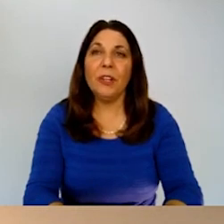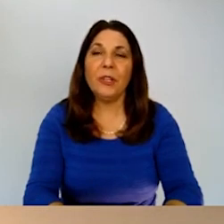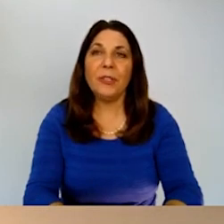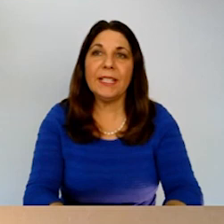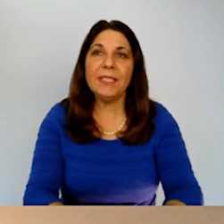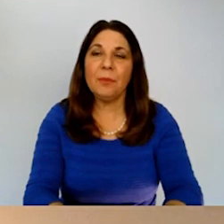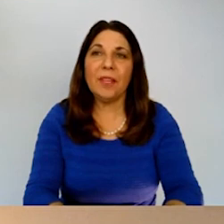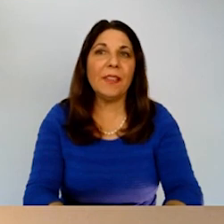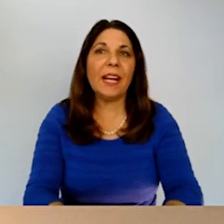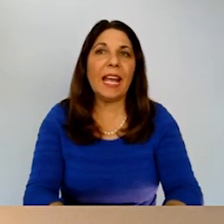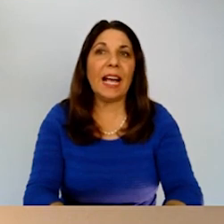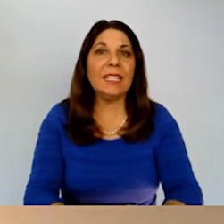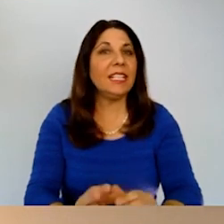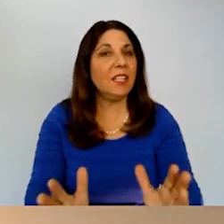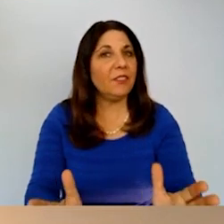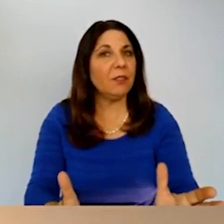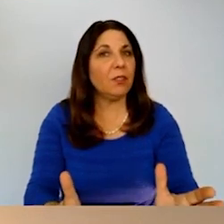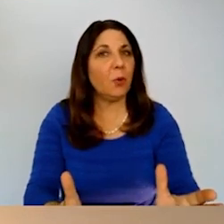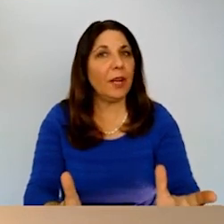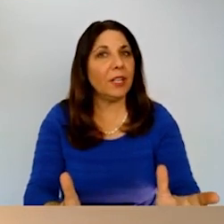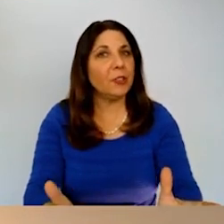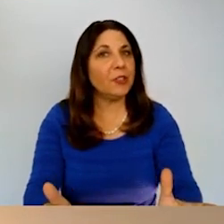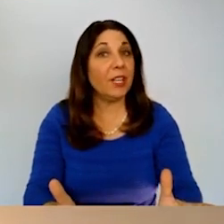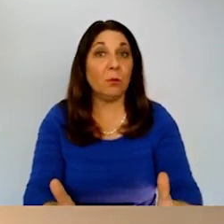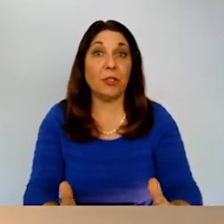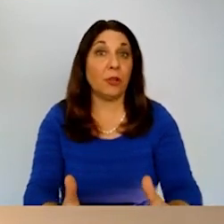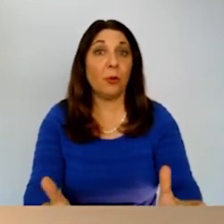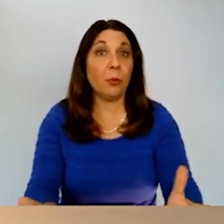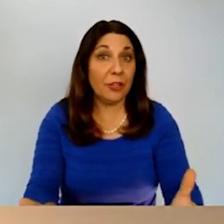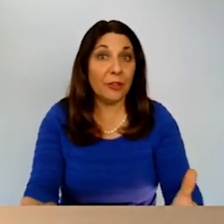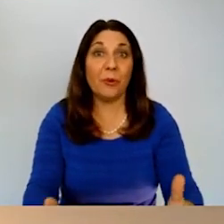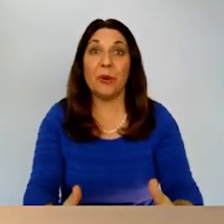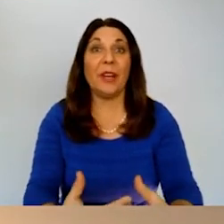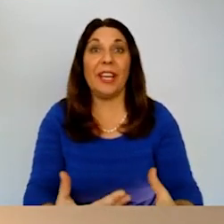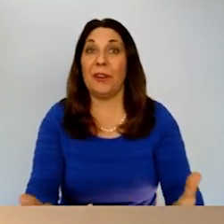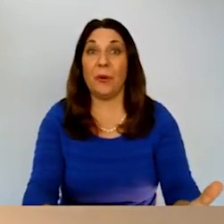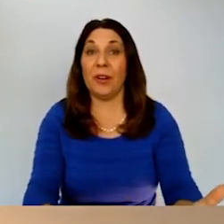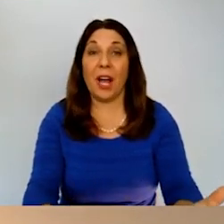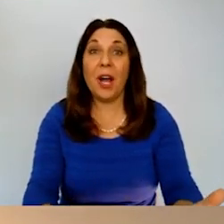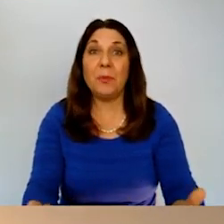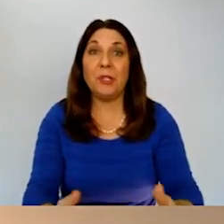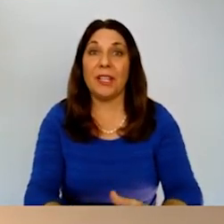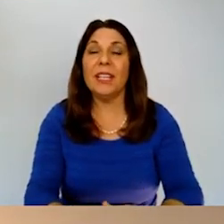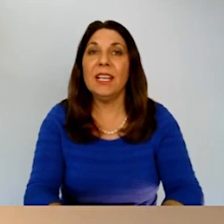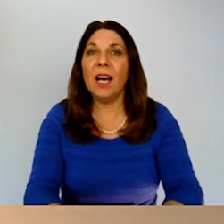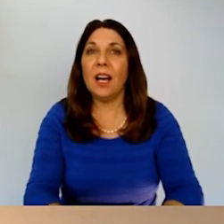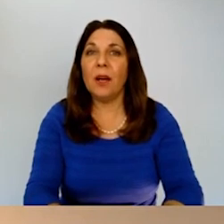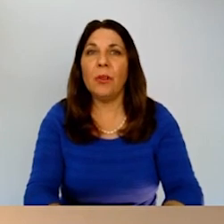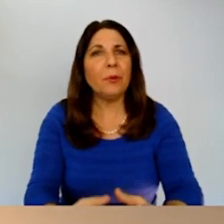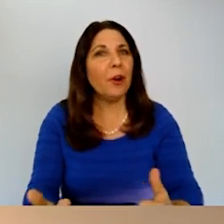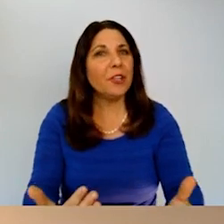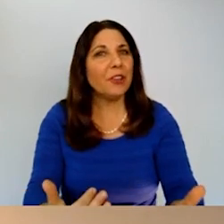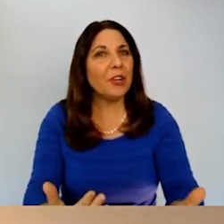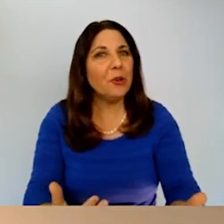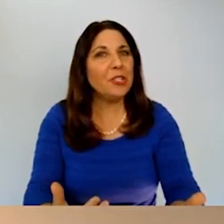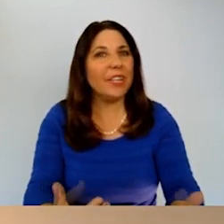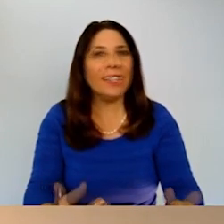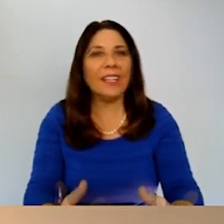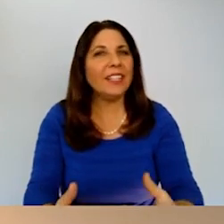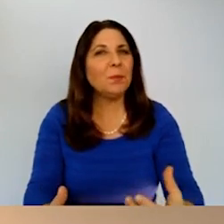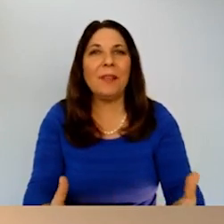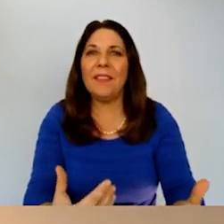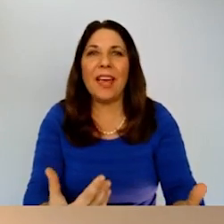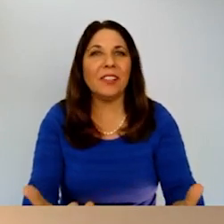You know, you said something that I didn't even quite understand was a career or an option with regard to the